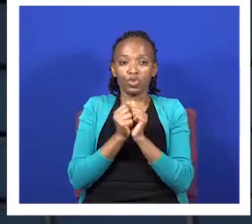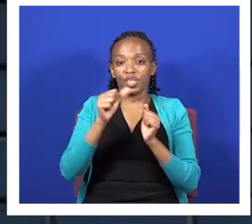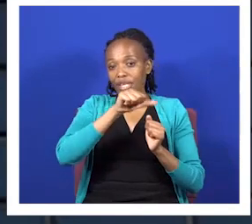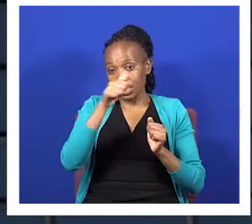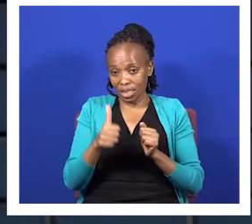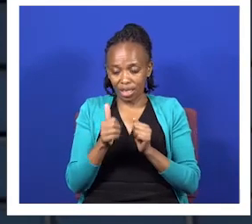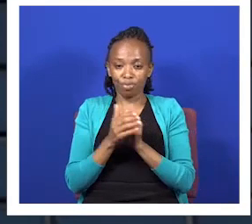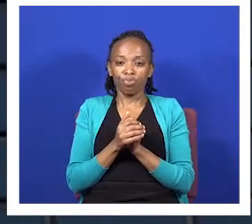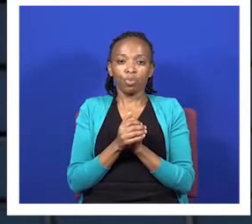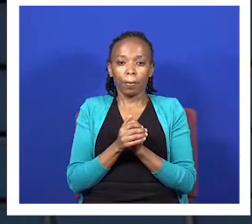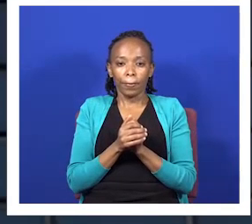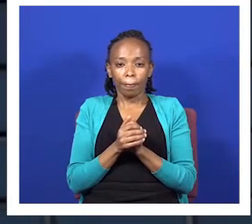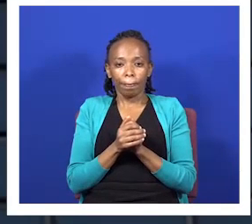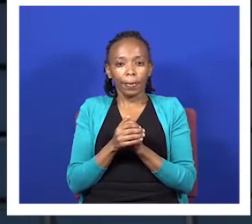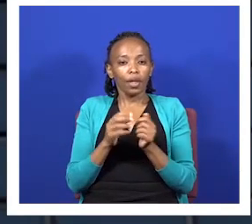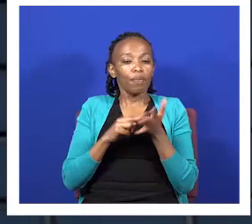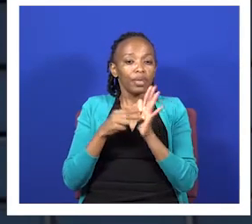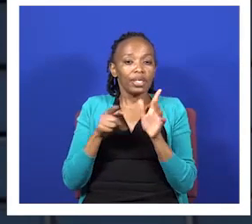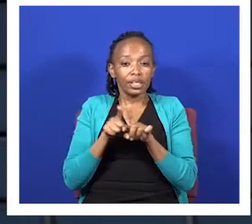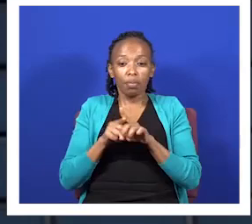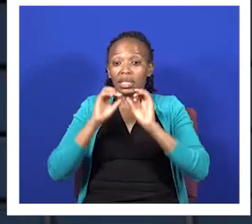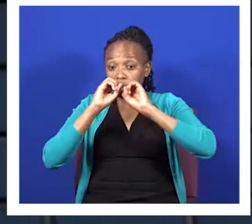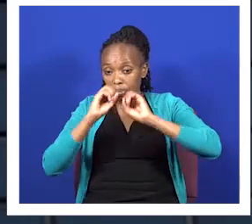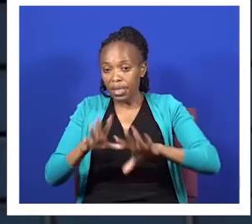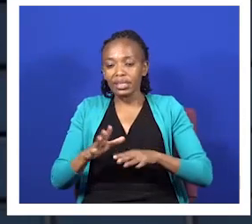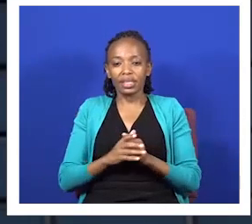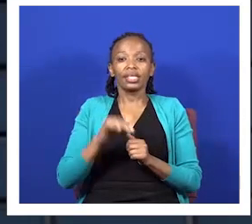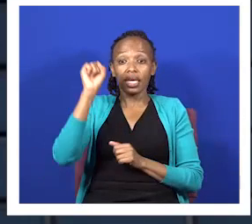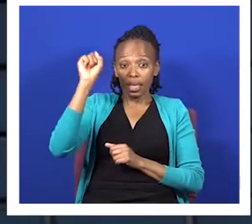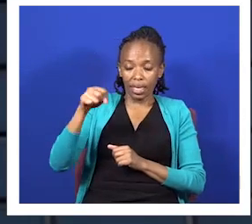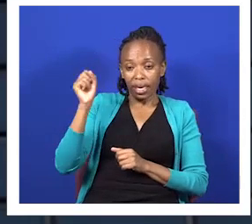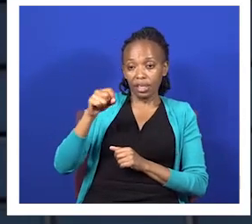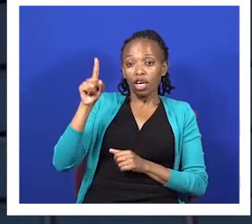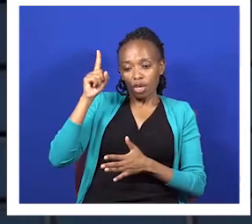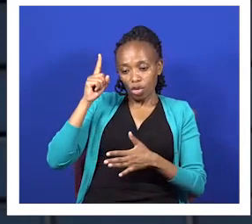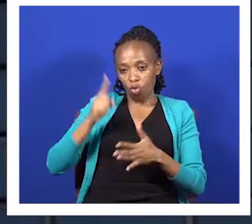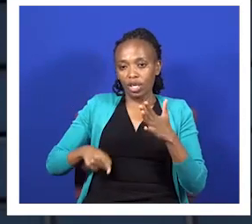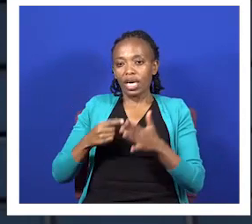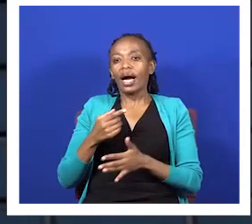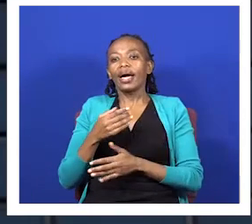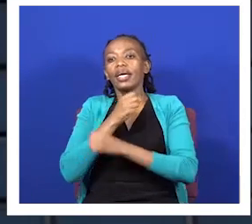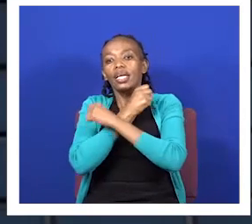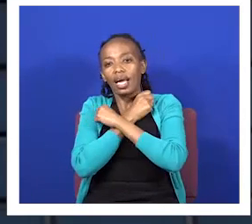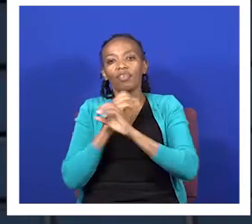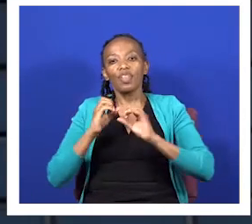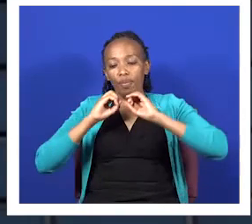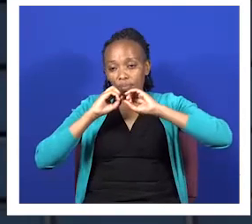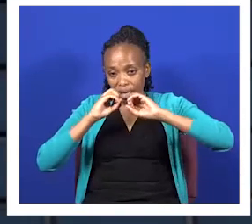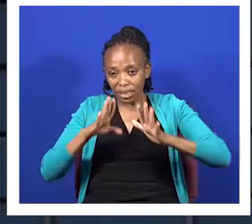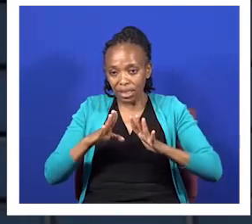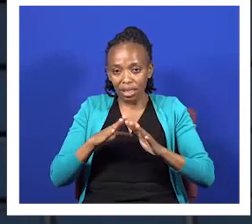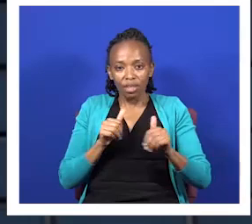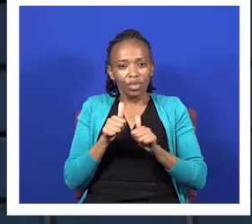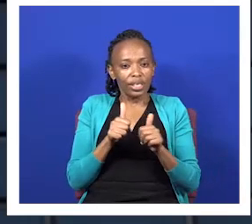each other. Ah, you mean like in the Beatitudes? Oh, yeah. You know what? I love the Beatitudes.